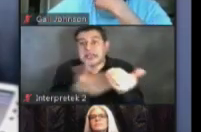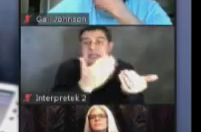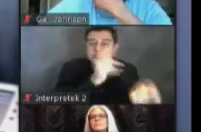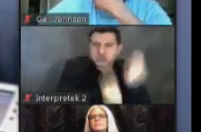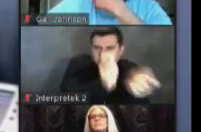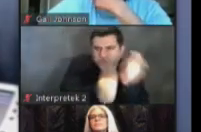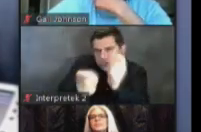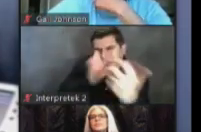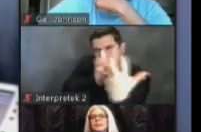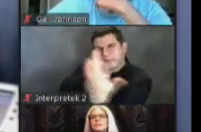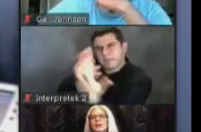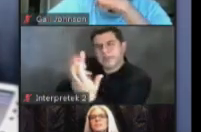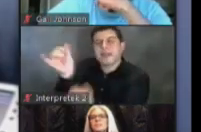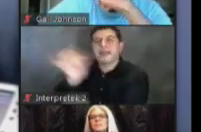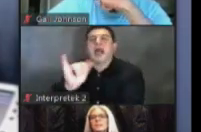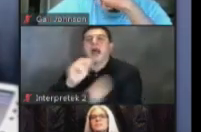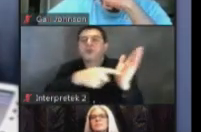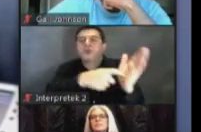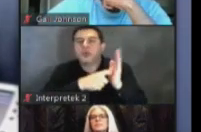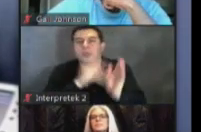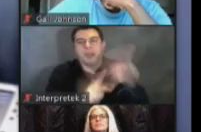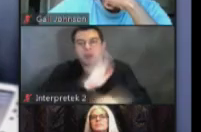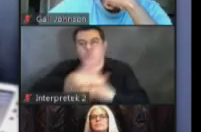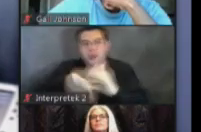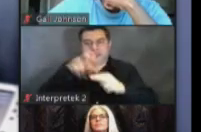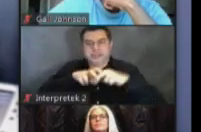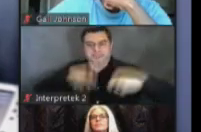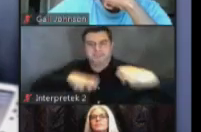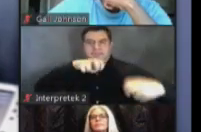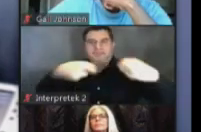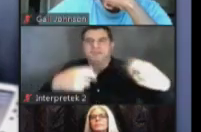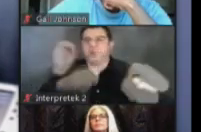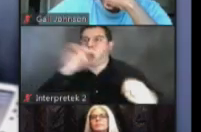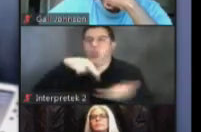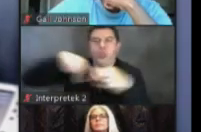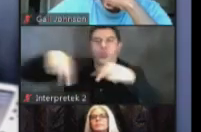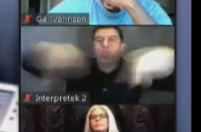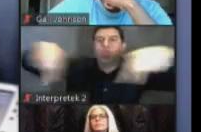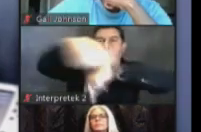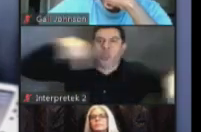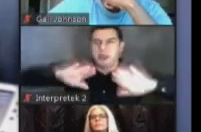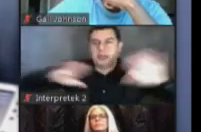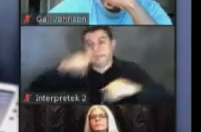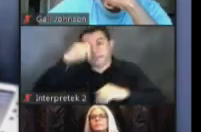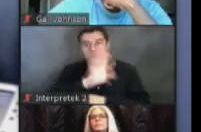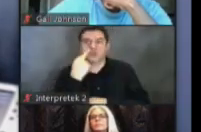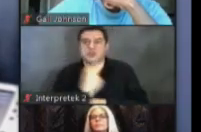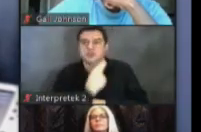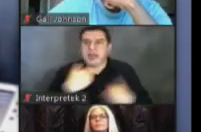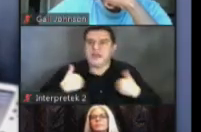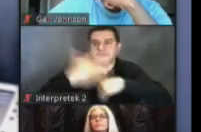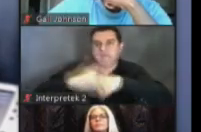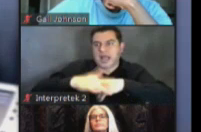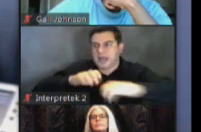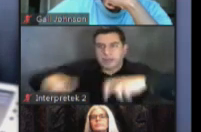requiring all their patrons to sit because their model has seats. Uh, there are other bars